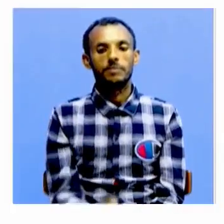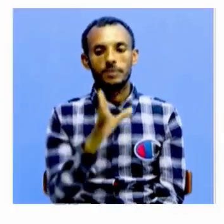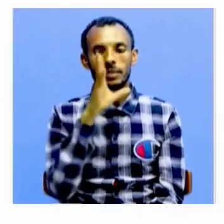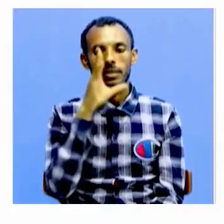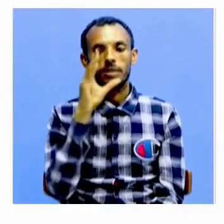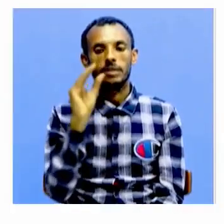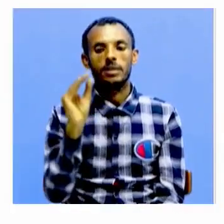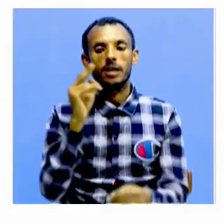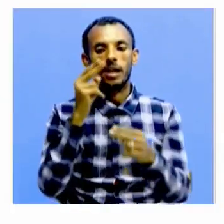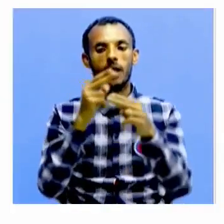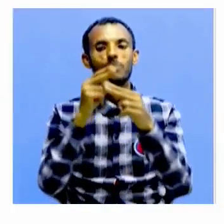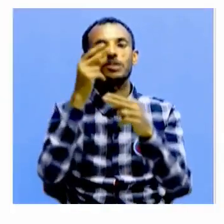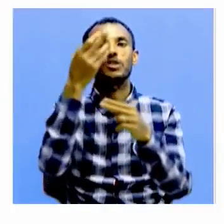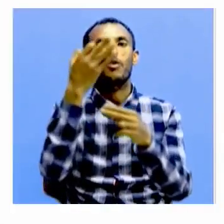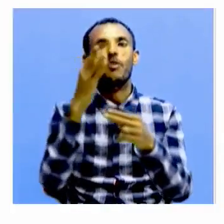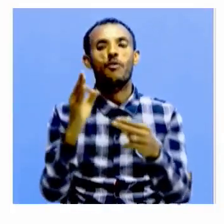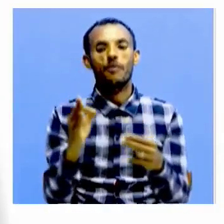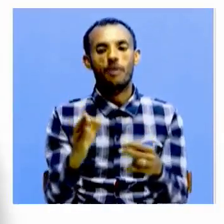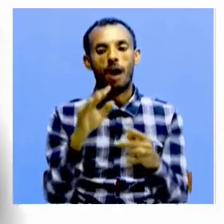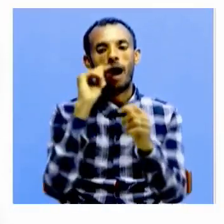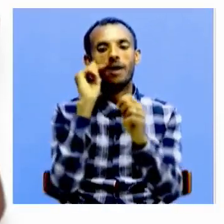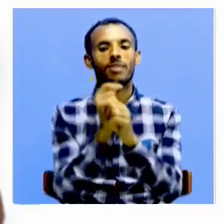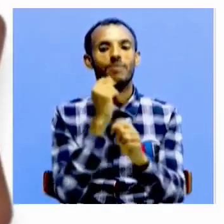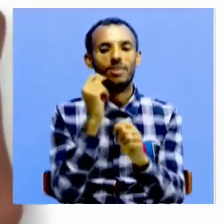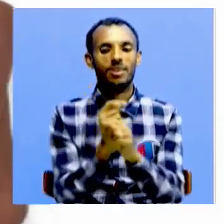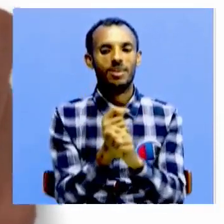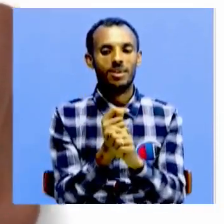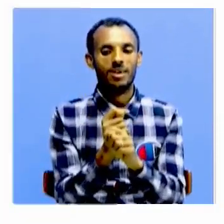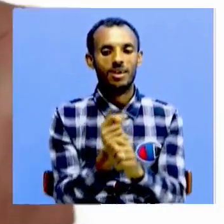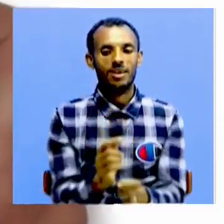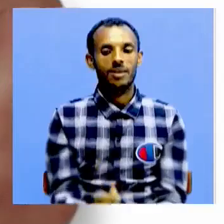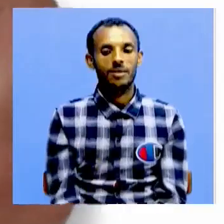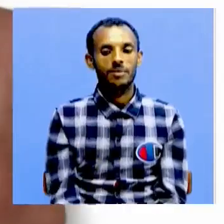and names of activities.